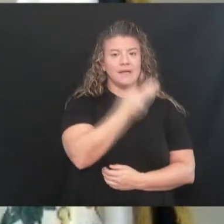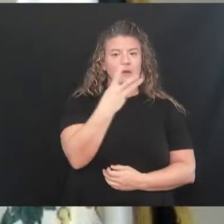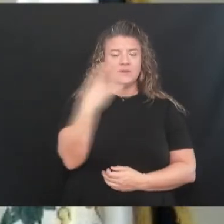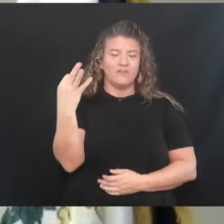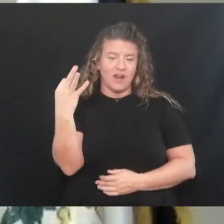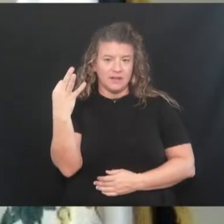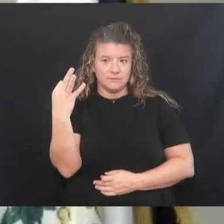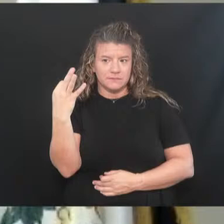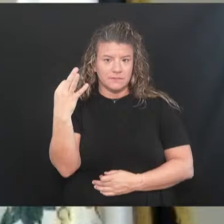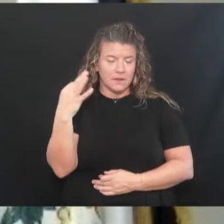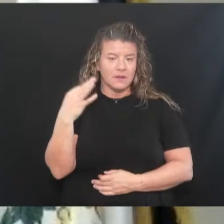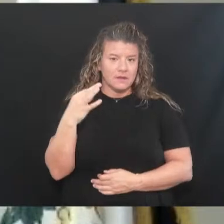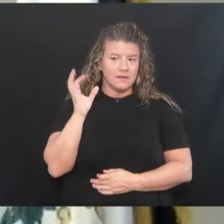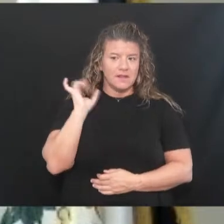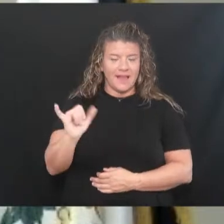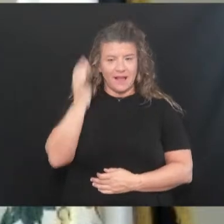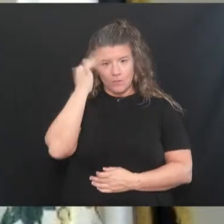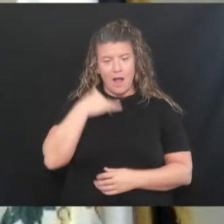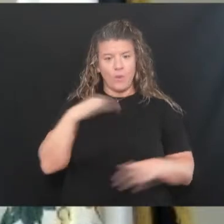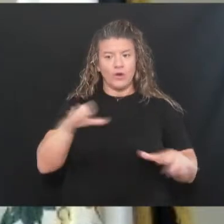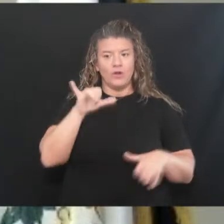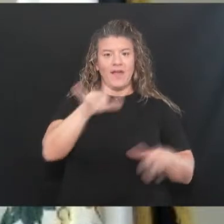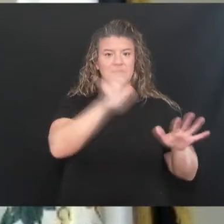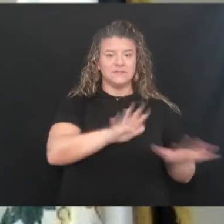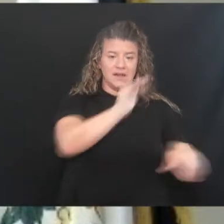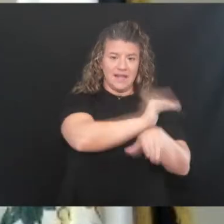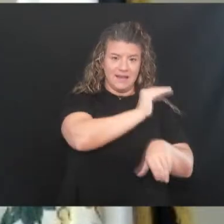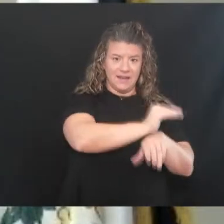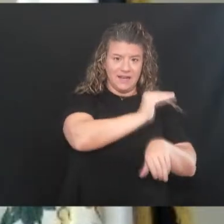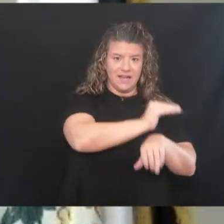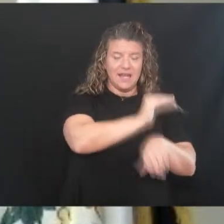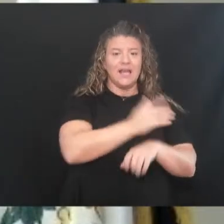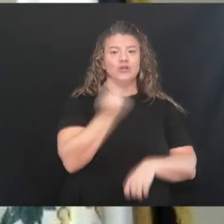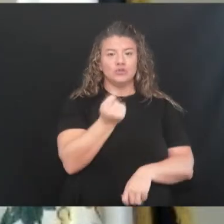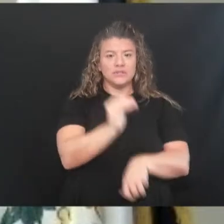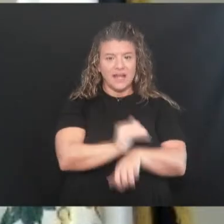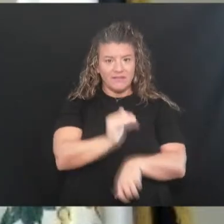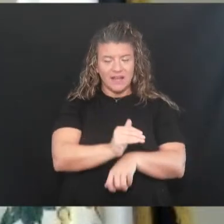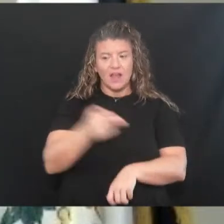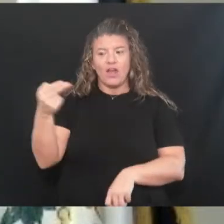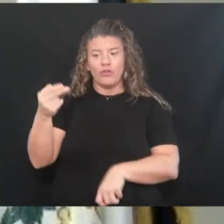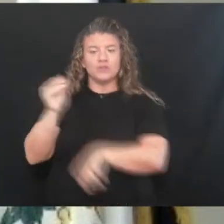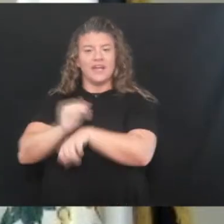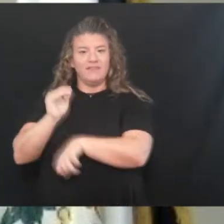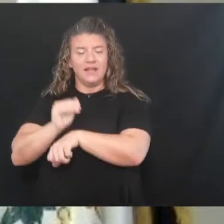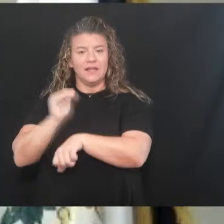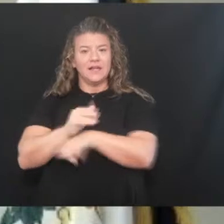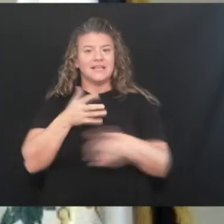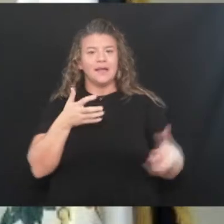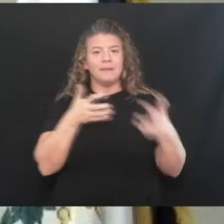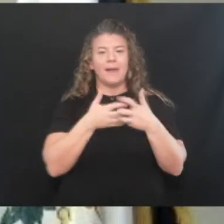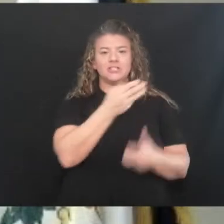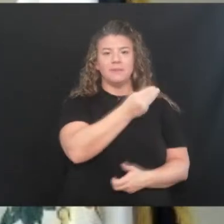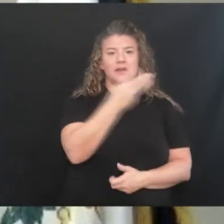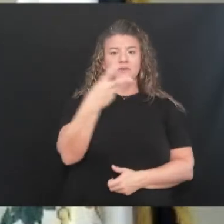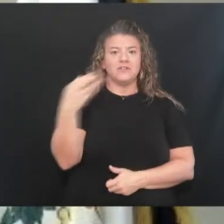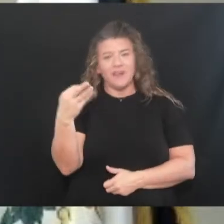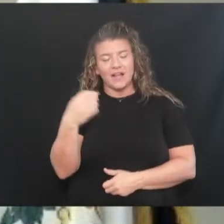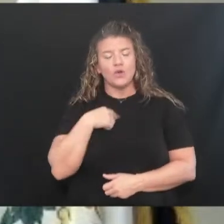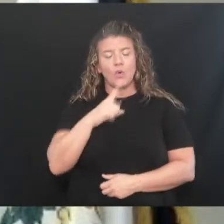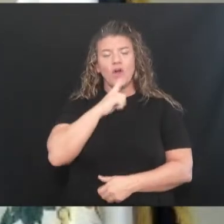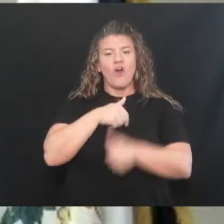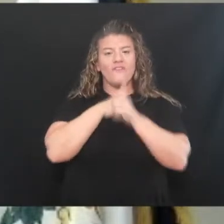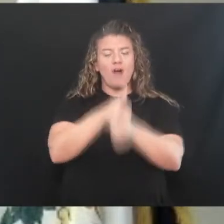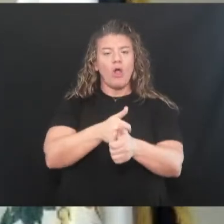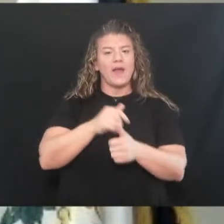and Friday. So we have folks do those on Sunday evening, they do those on Tuesday evening, they do those on Thursday evening. So we are following the